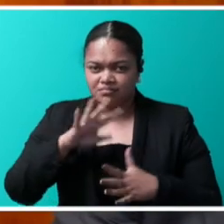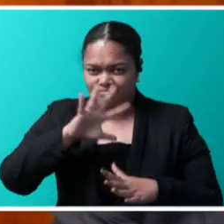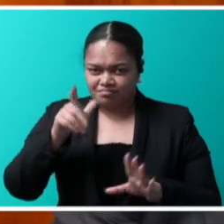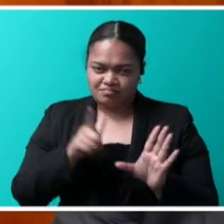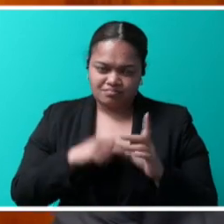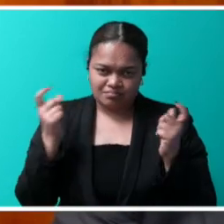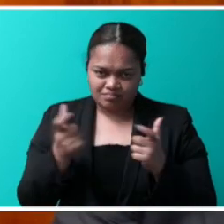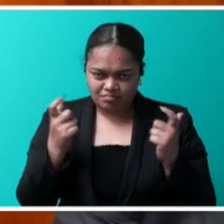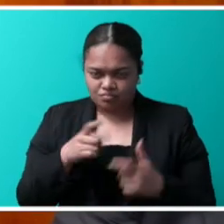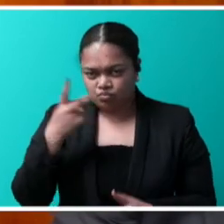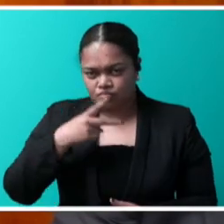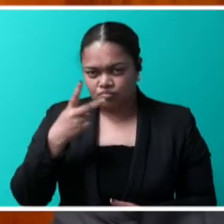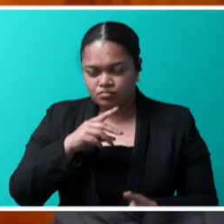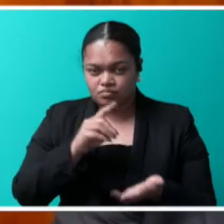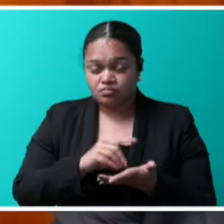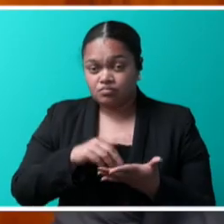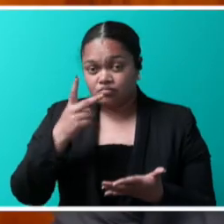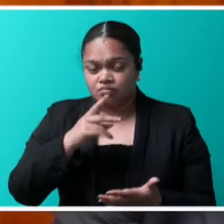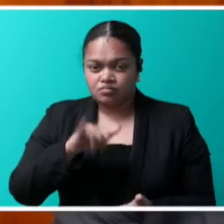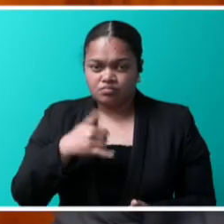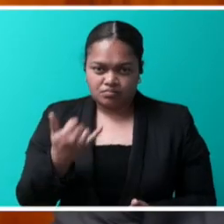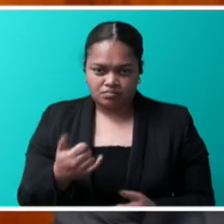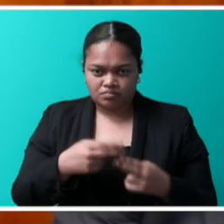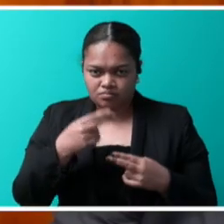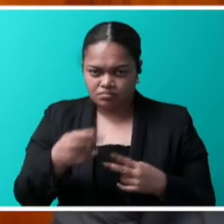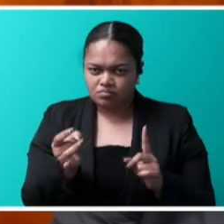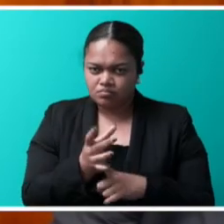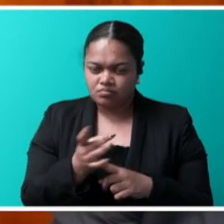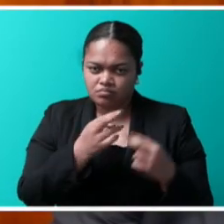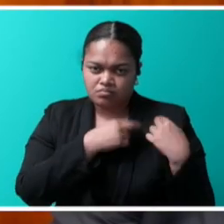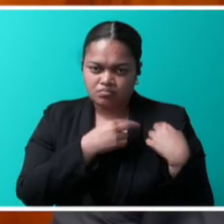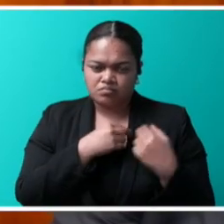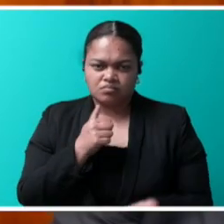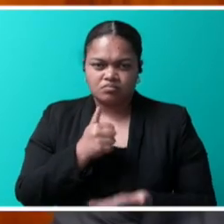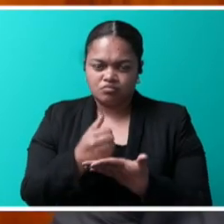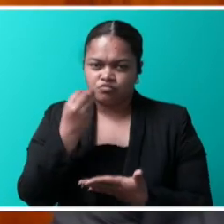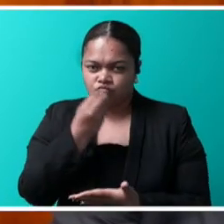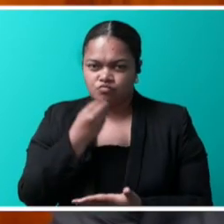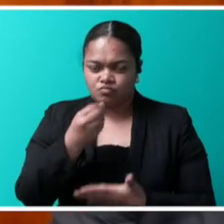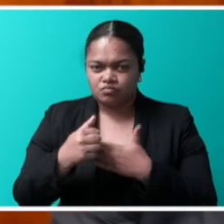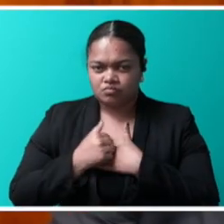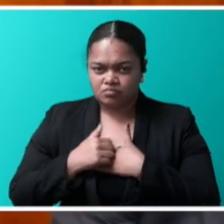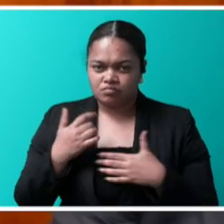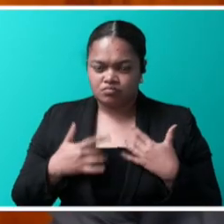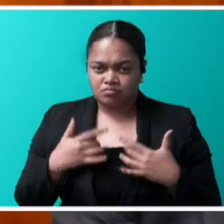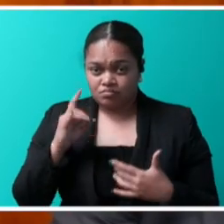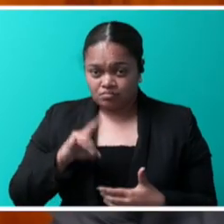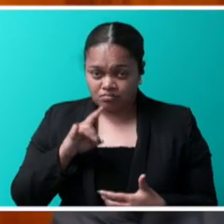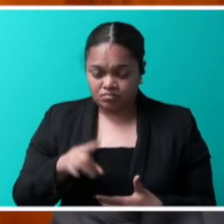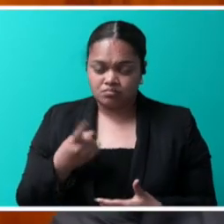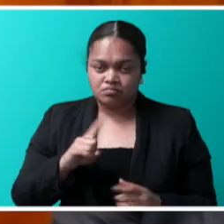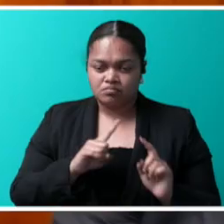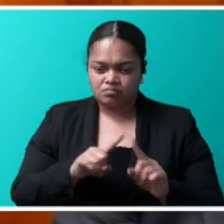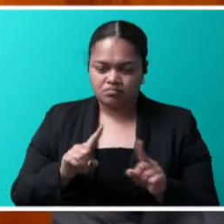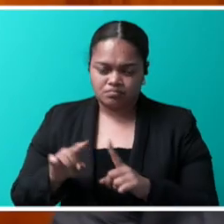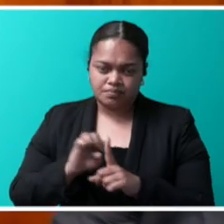on 12th May to highlight the vital role of plant health in supporting food security, livelihood, trade, and the